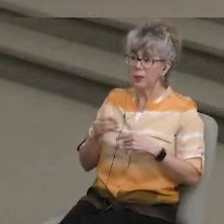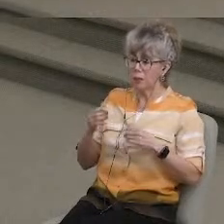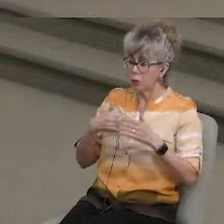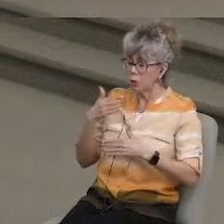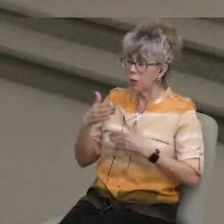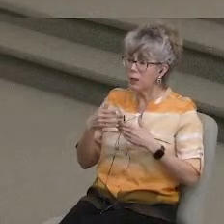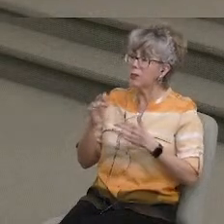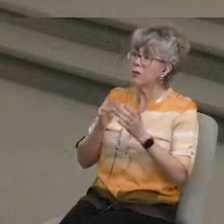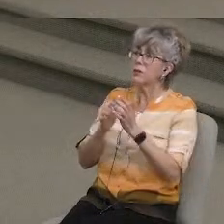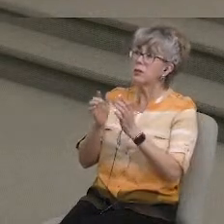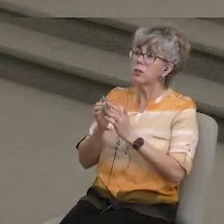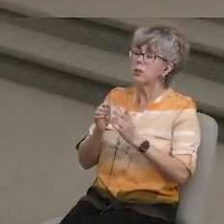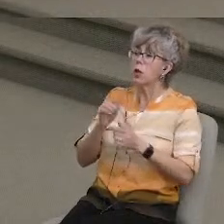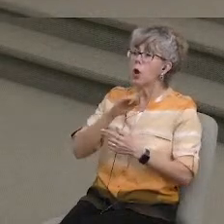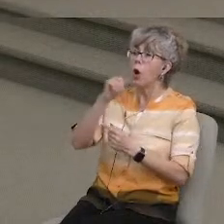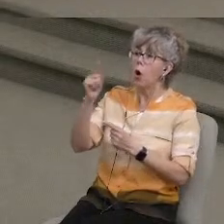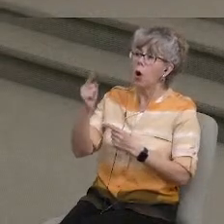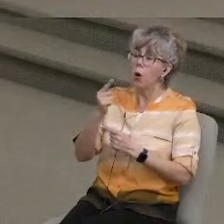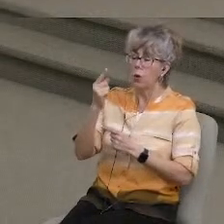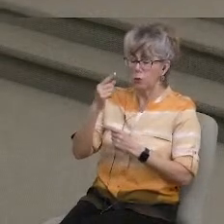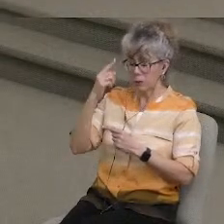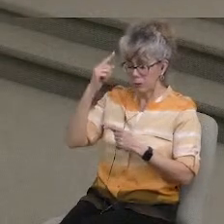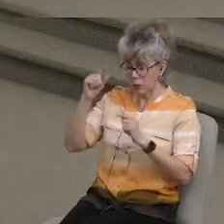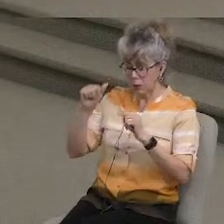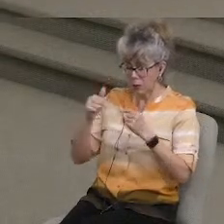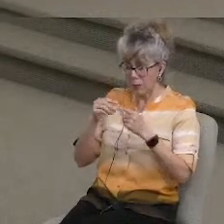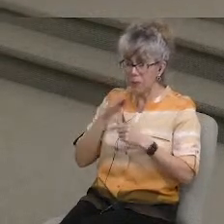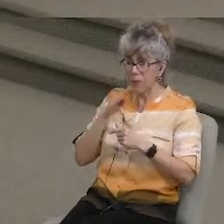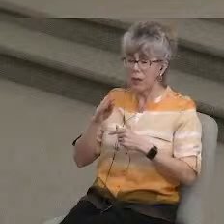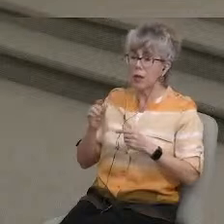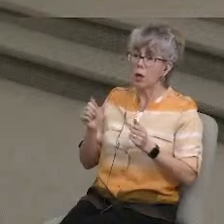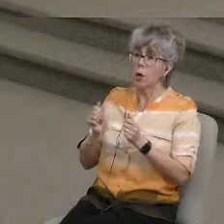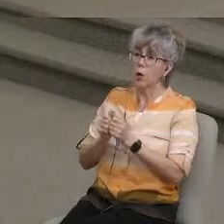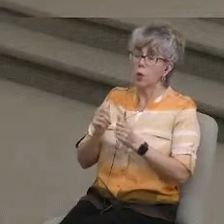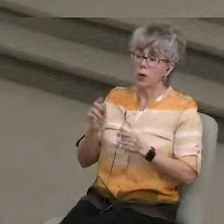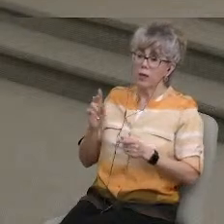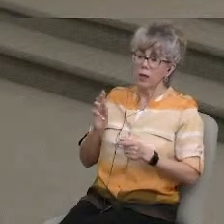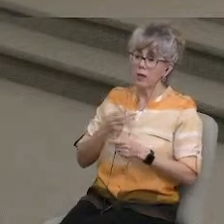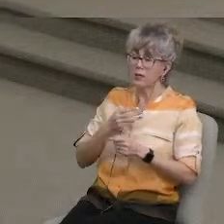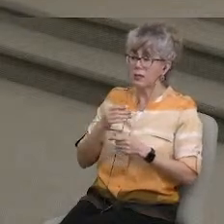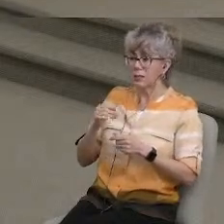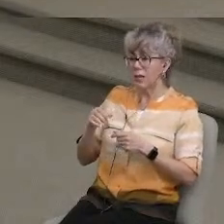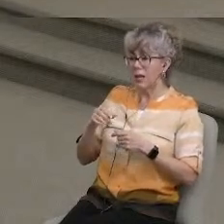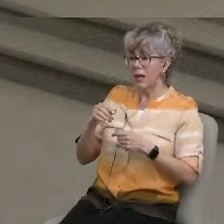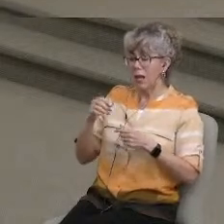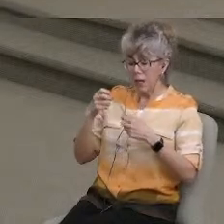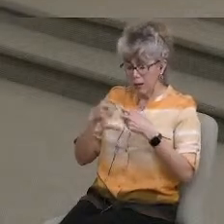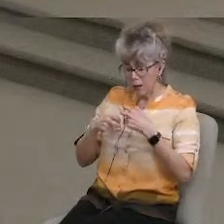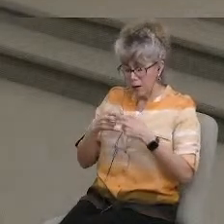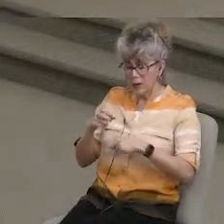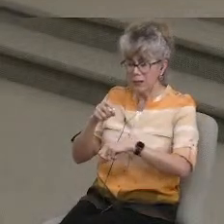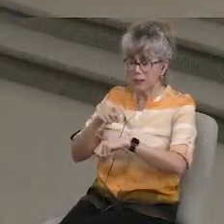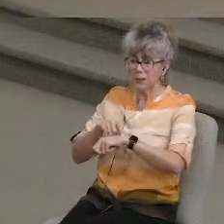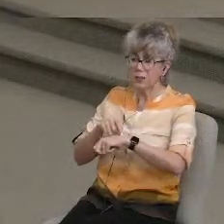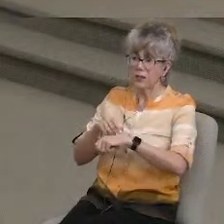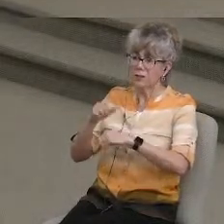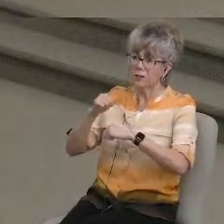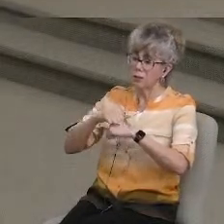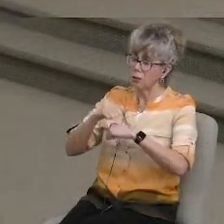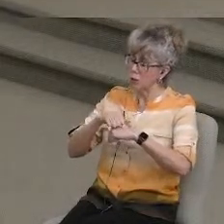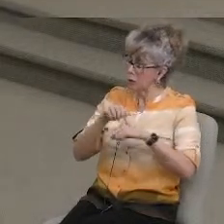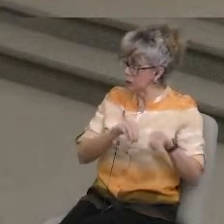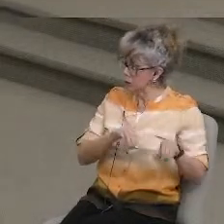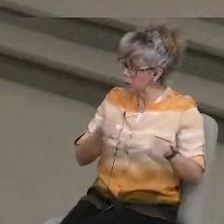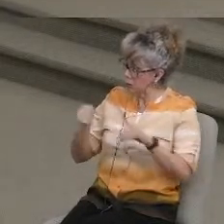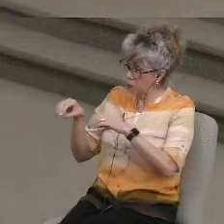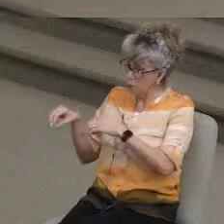moments, even when it doesn't feel like it. The stone has been forever moved, and you and I are invited to